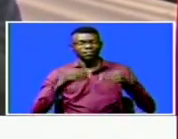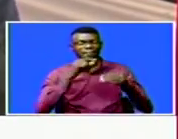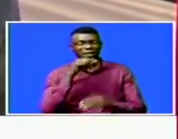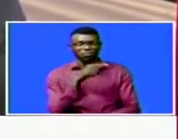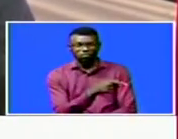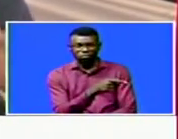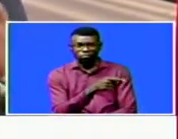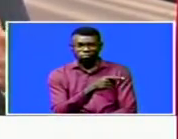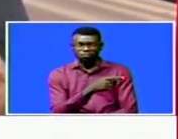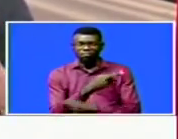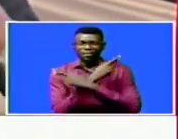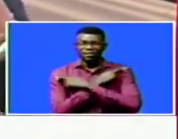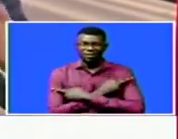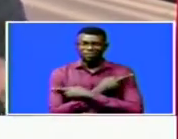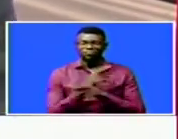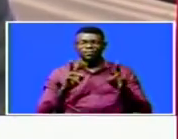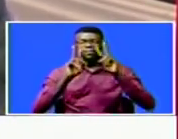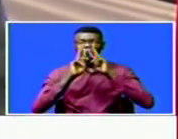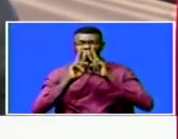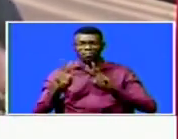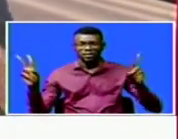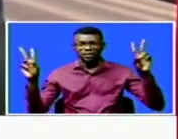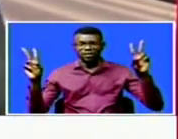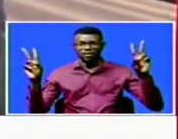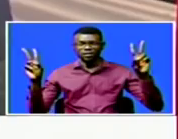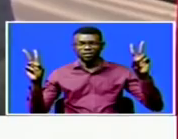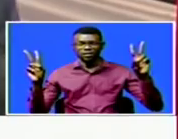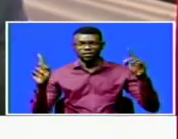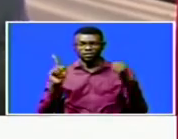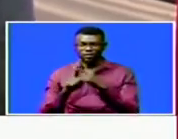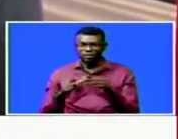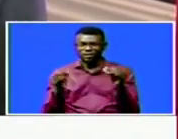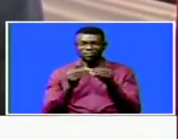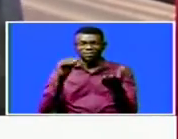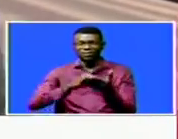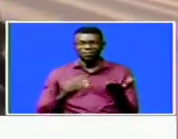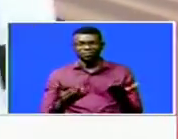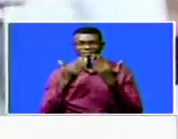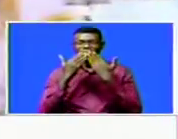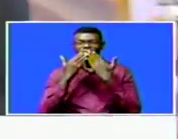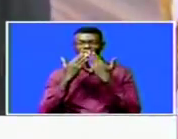Africa eternal rest and peace until we meet again. Asante ni sana.